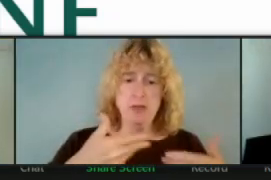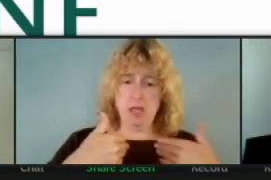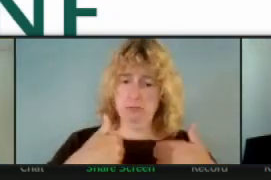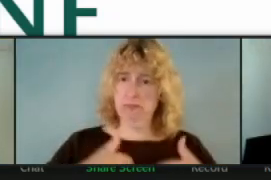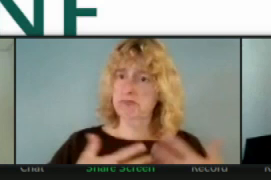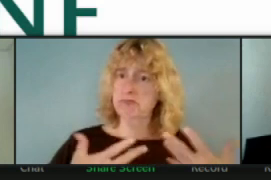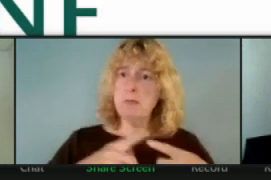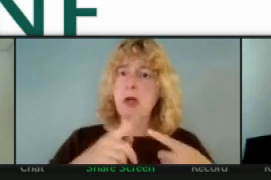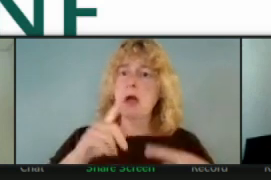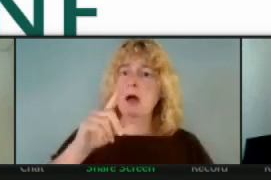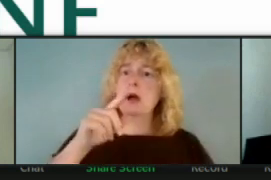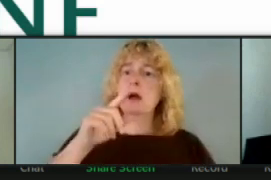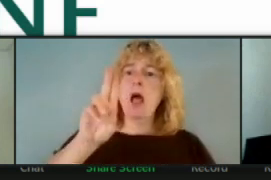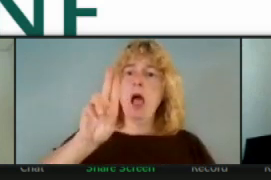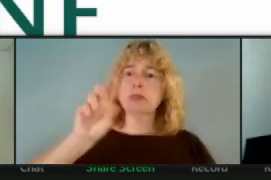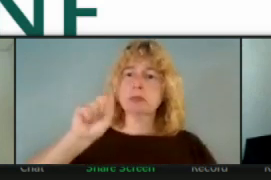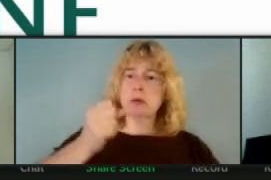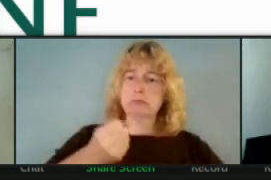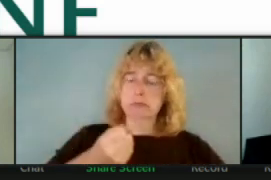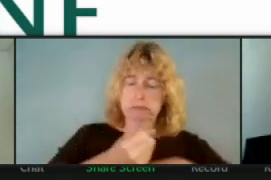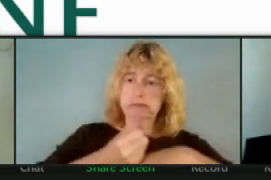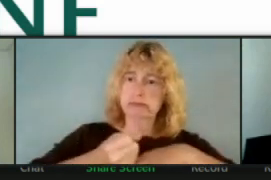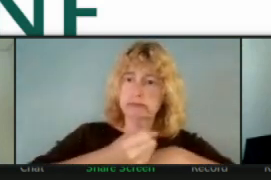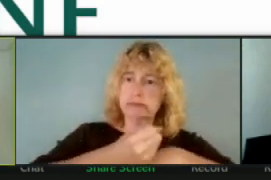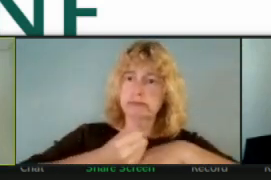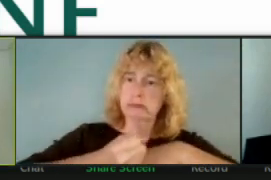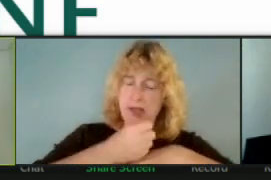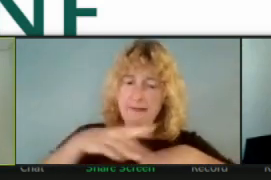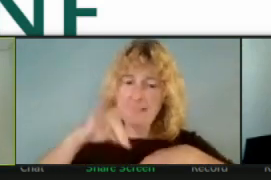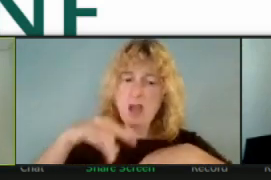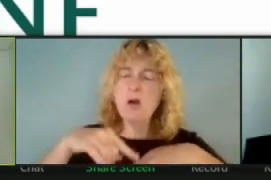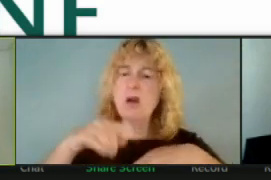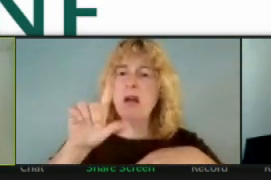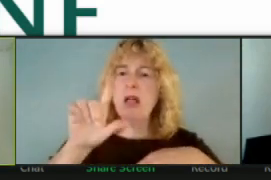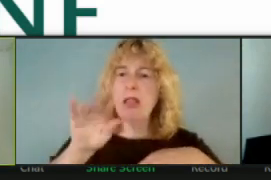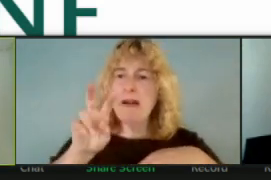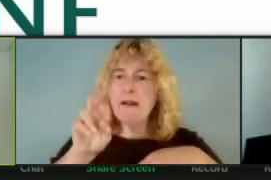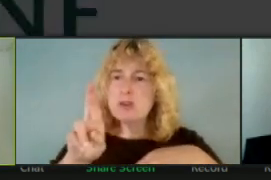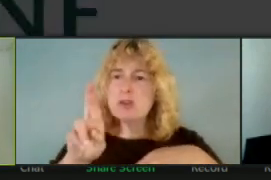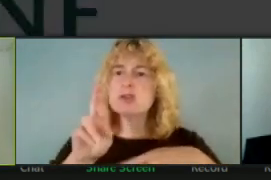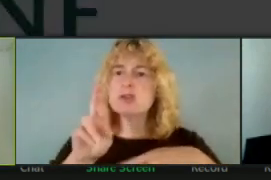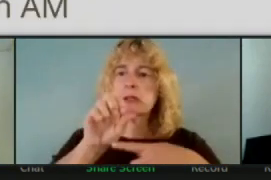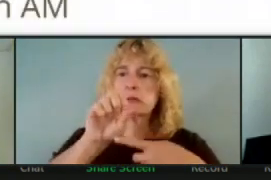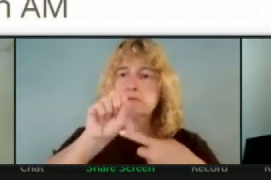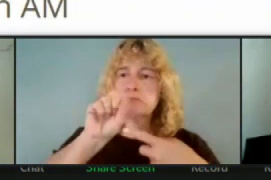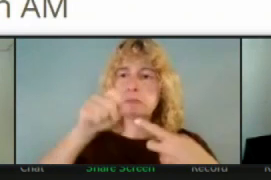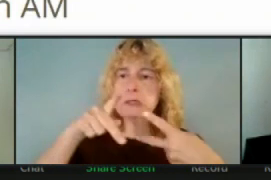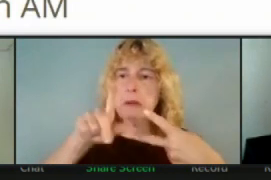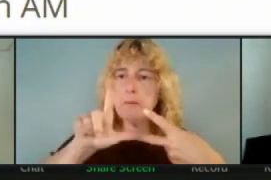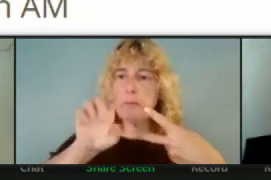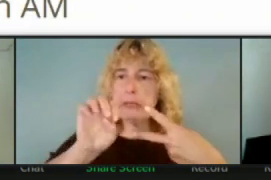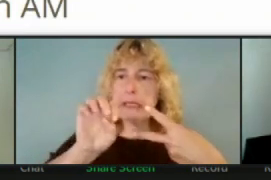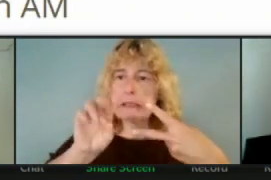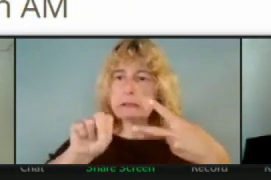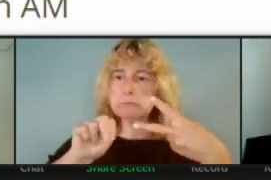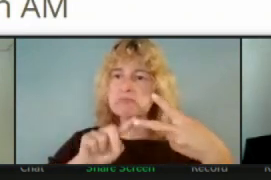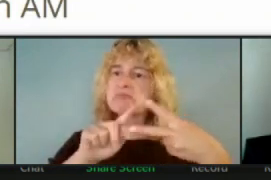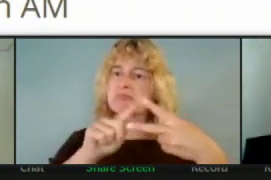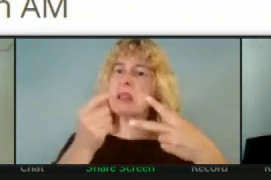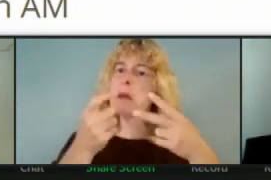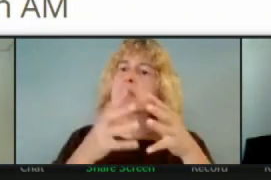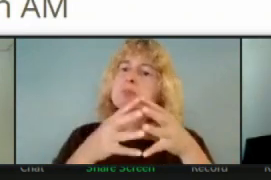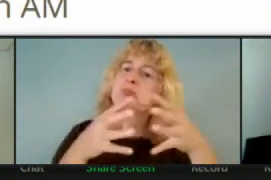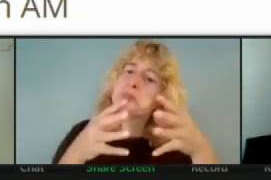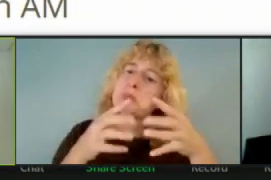his liver and spleen were slightly enlarged, but that was non-specific really. And then looking at his hospital